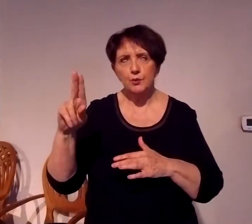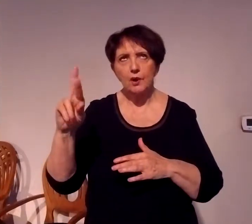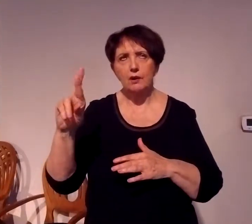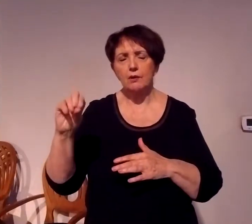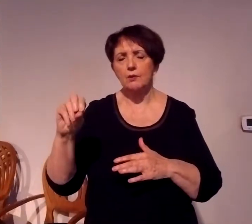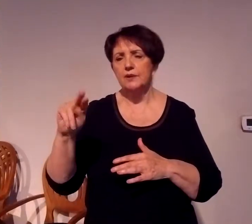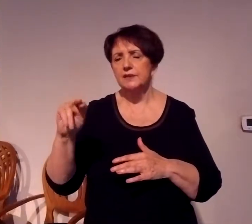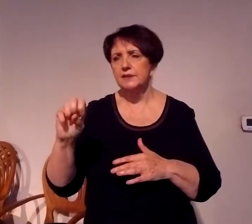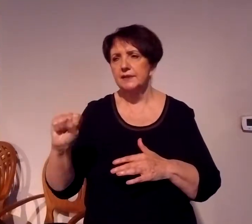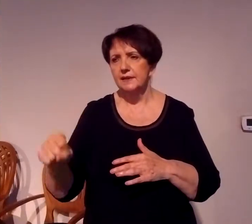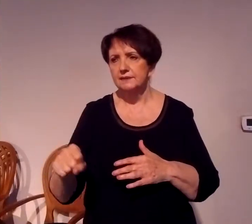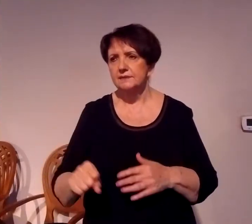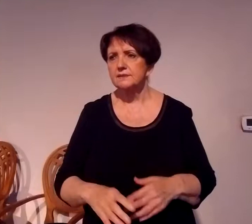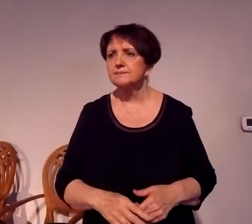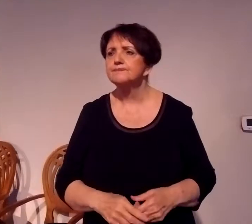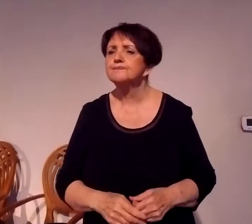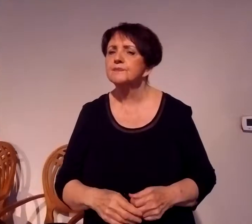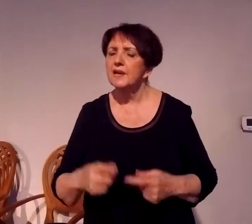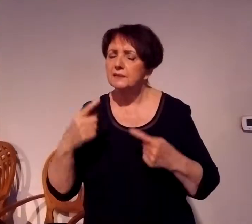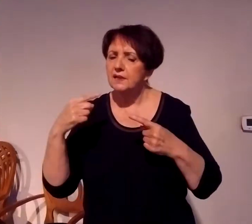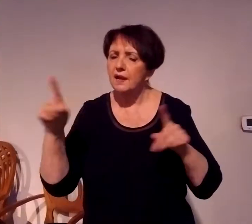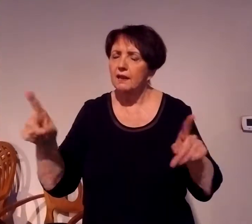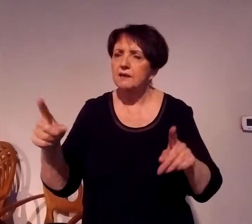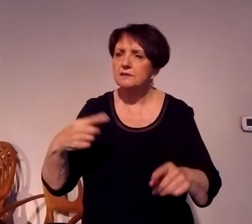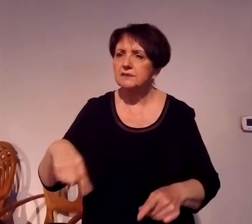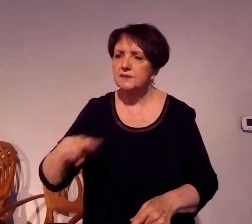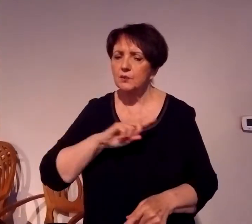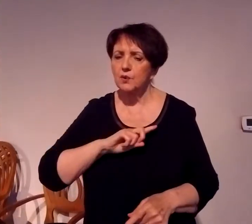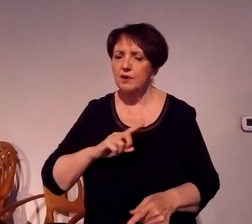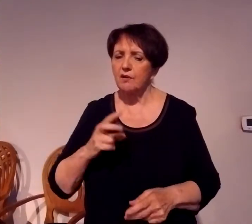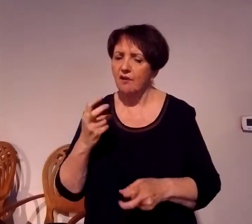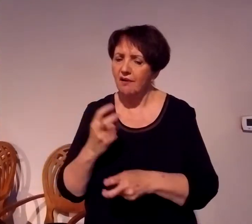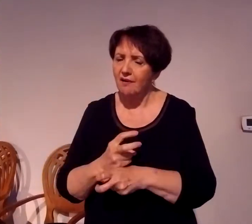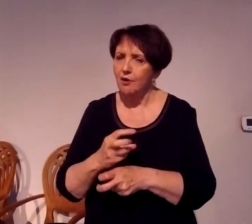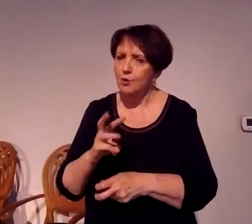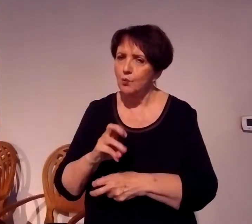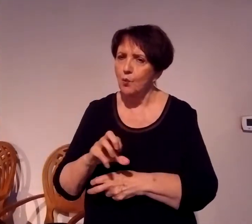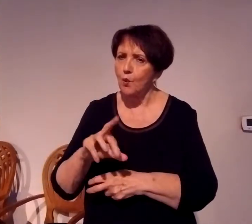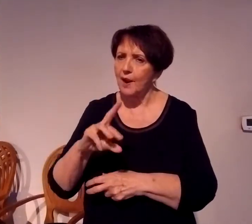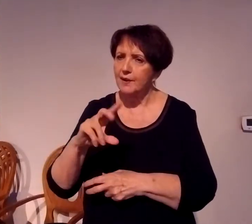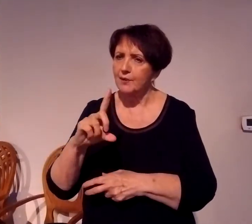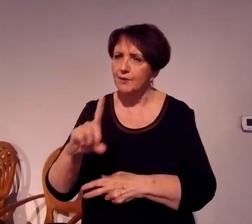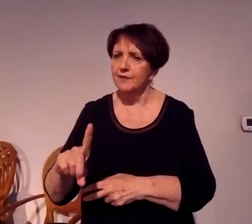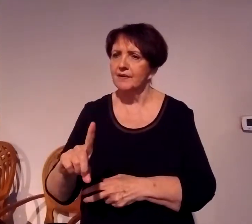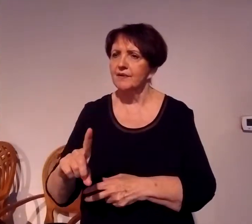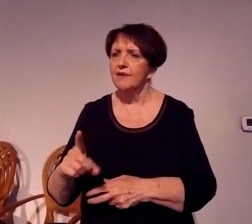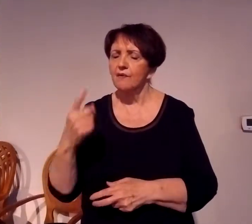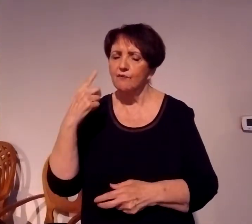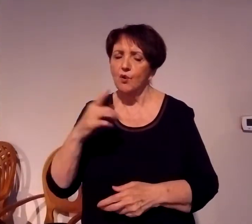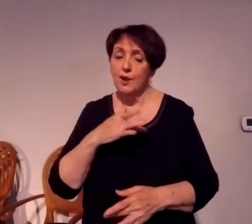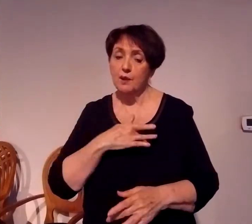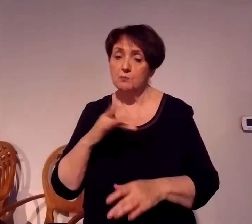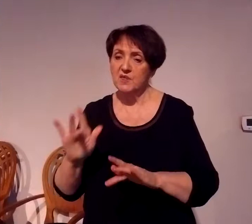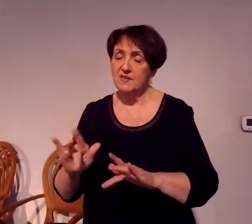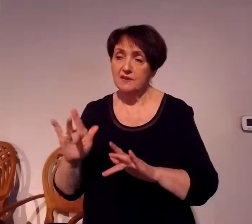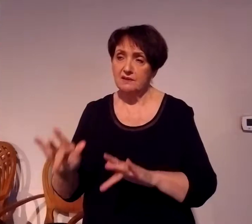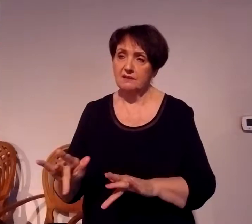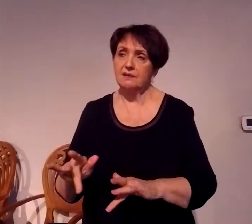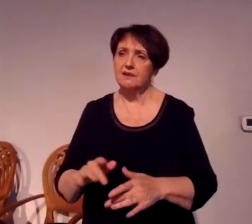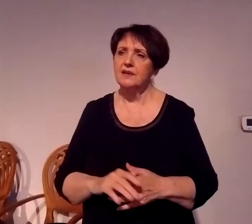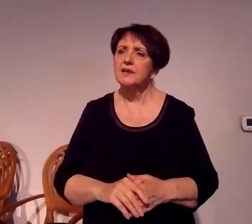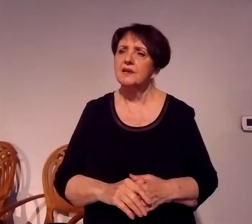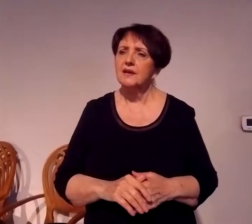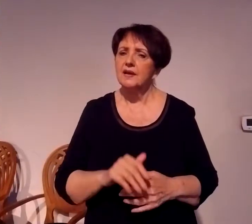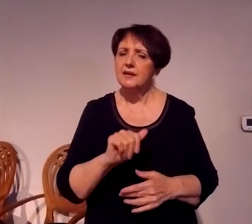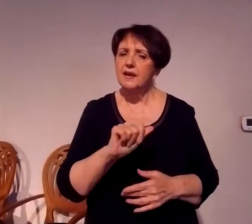neuroscience that declares that we are hardwired for empathy and altruism because we have